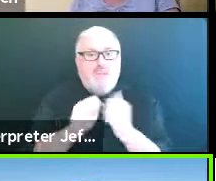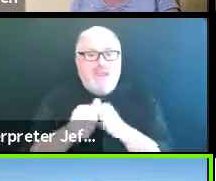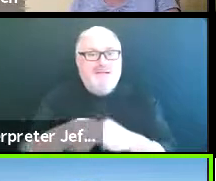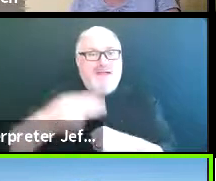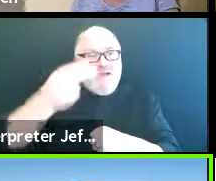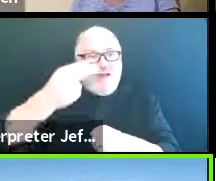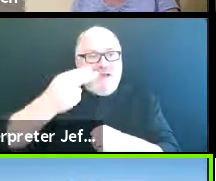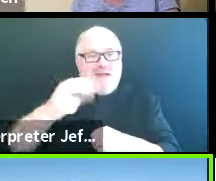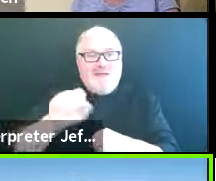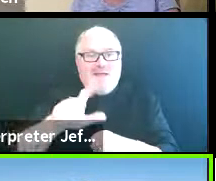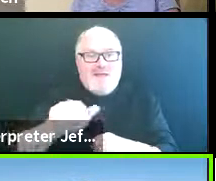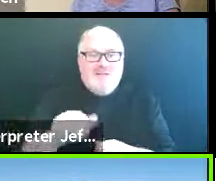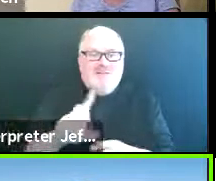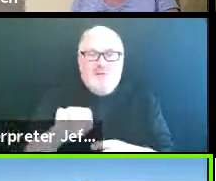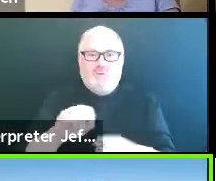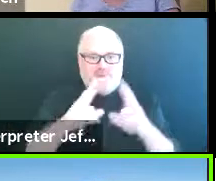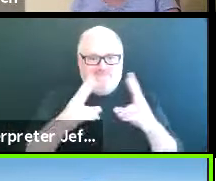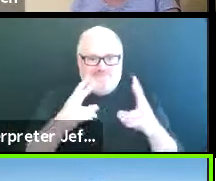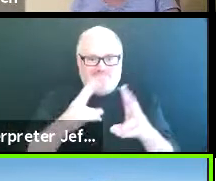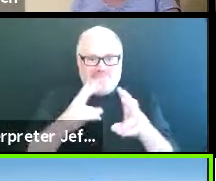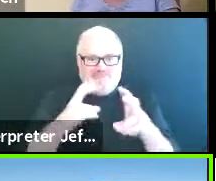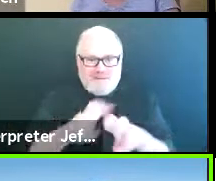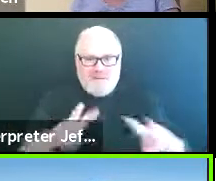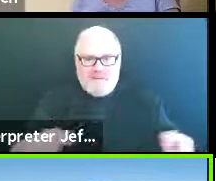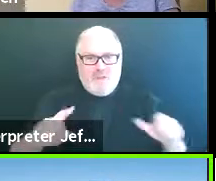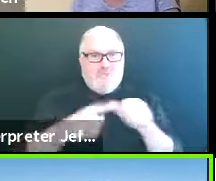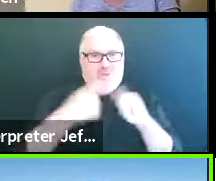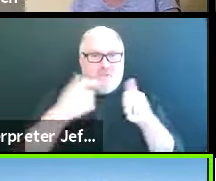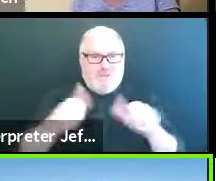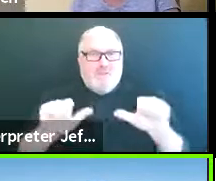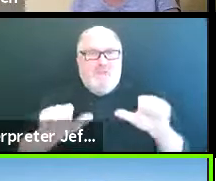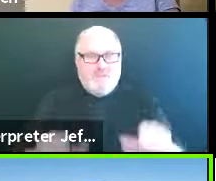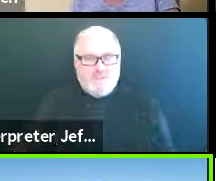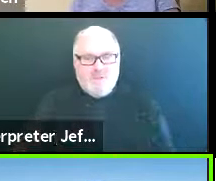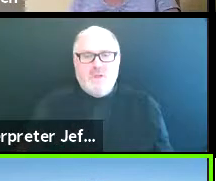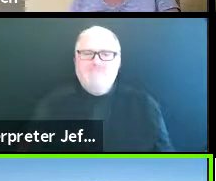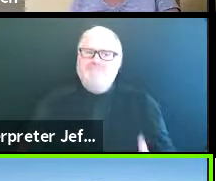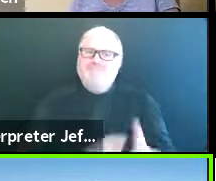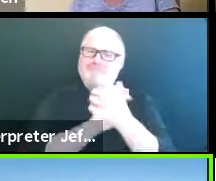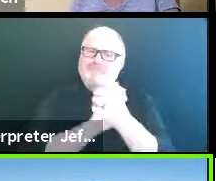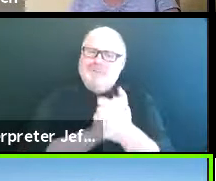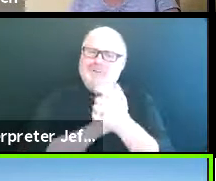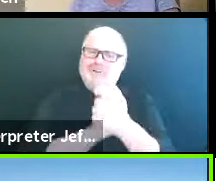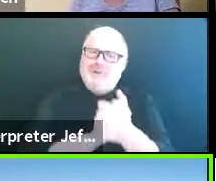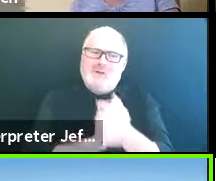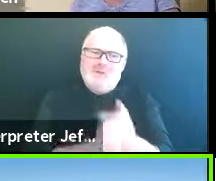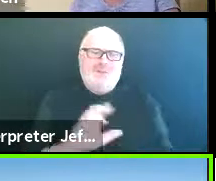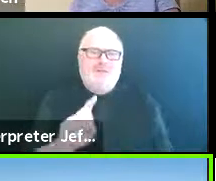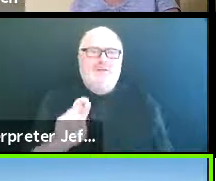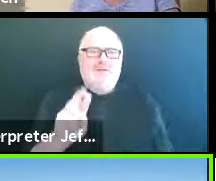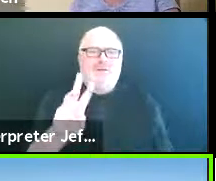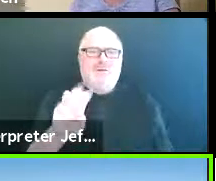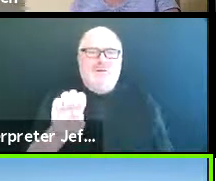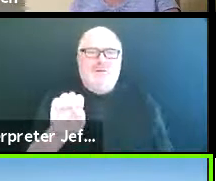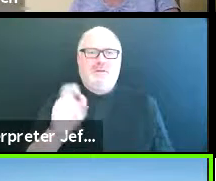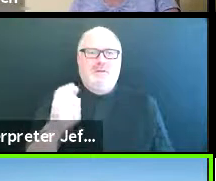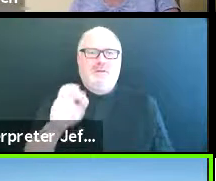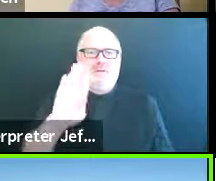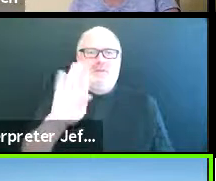Dosage Calculation Examination on First Attempt. Congratulations, Dr. Weatherby. We're very proud of